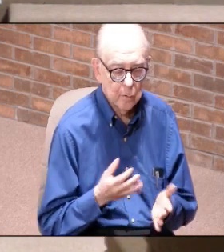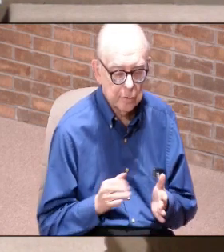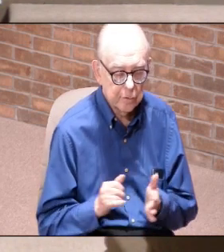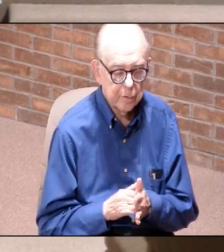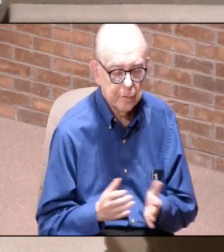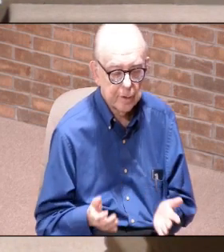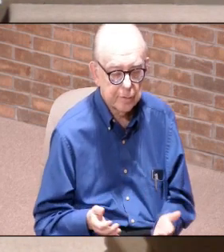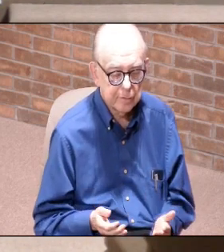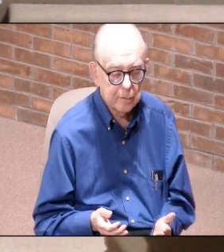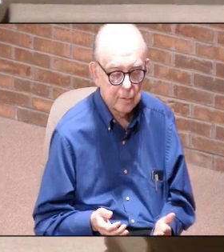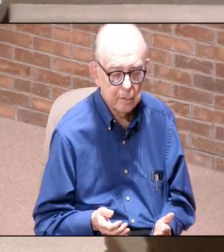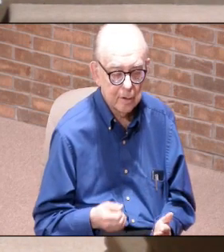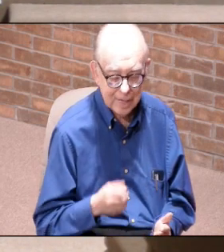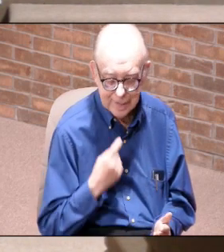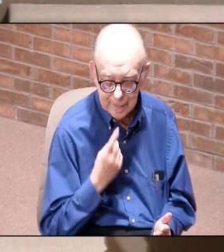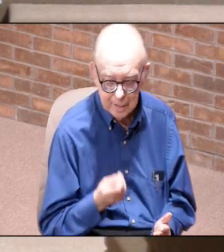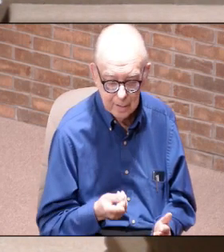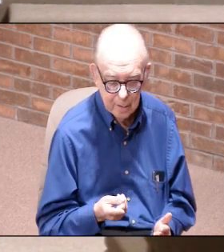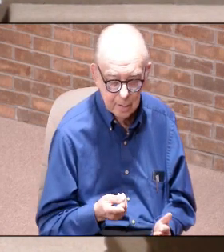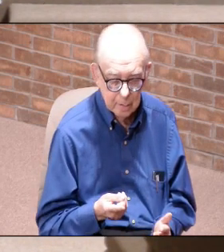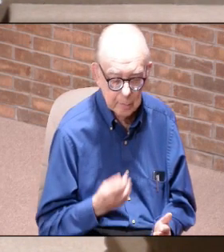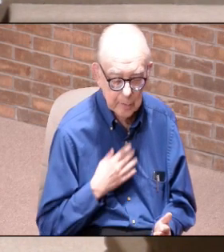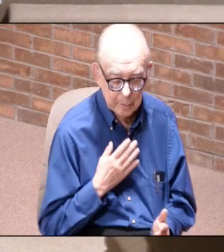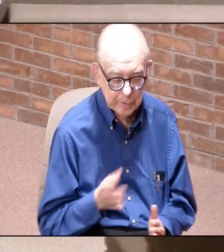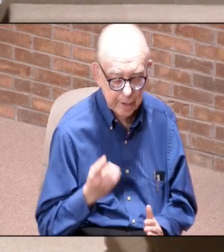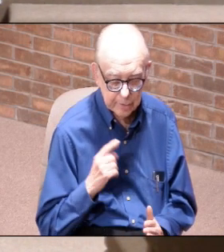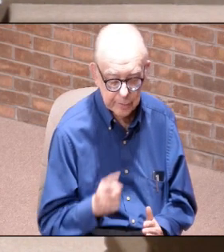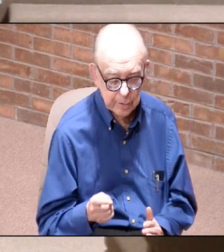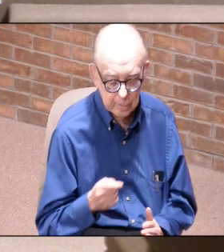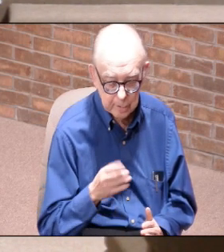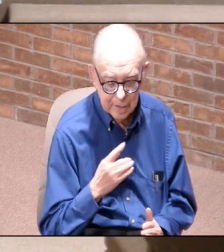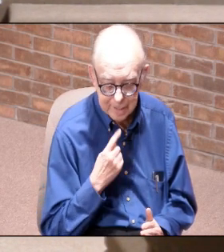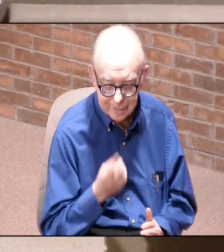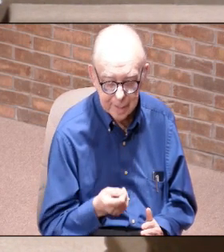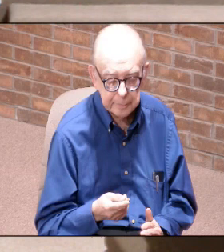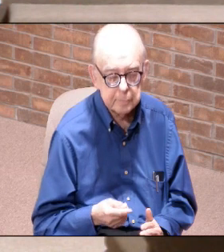do. Here were my plans.